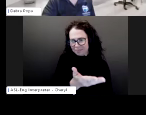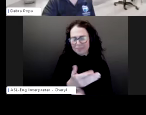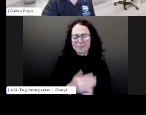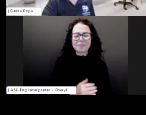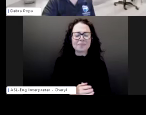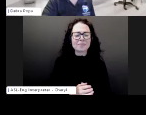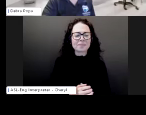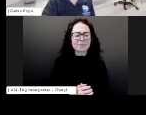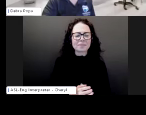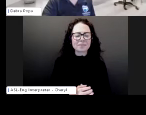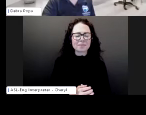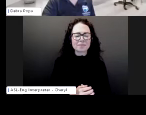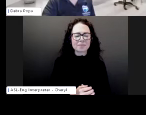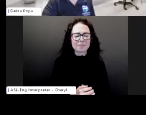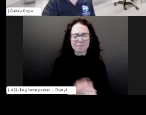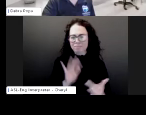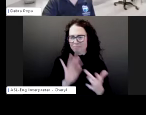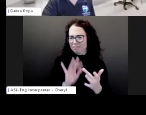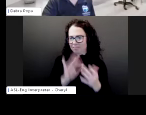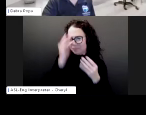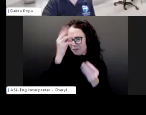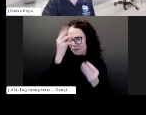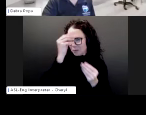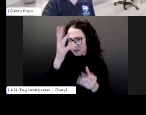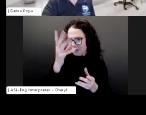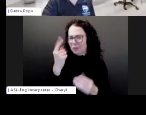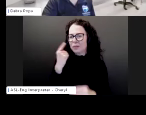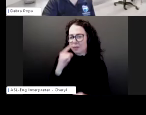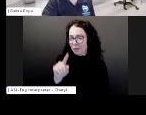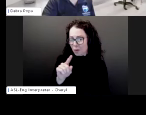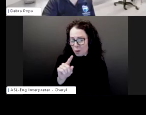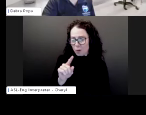And there are contact information for both